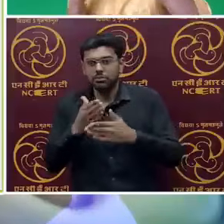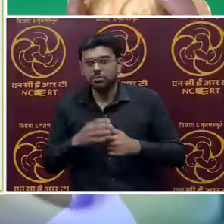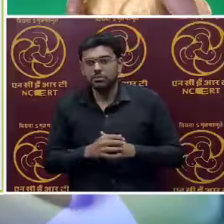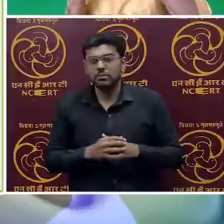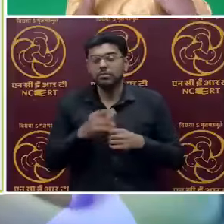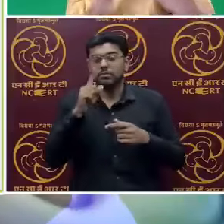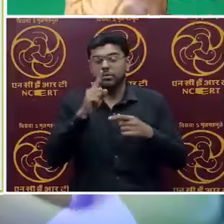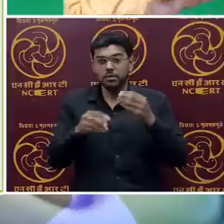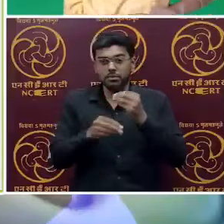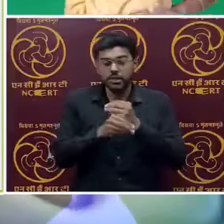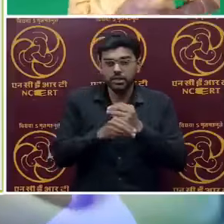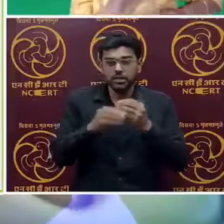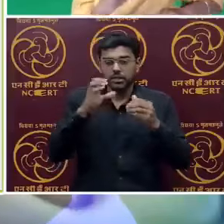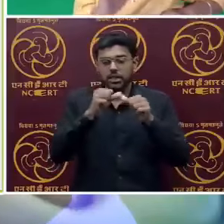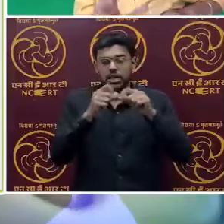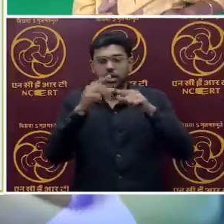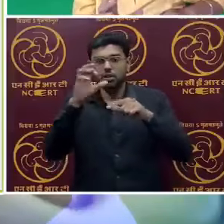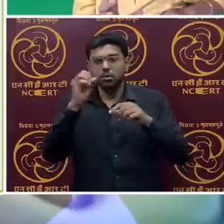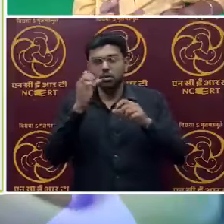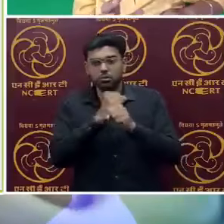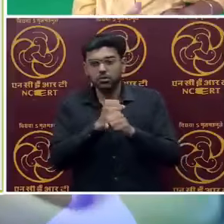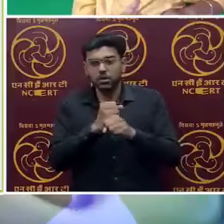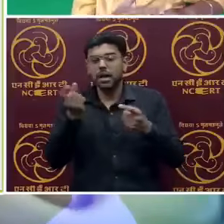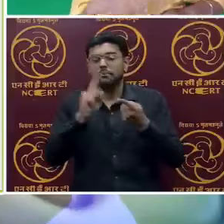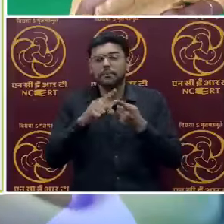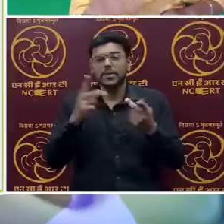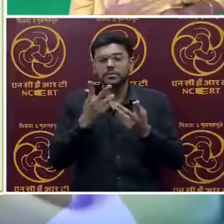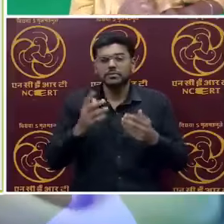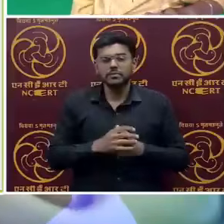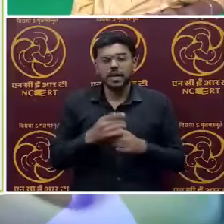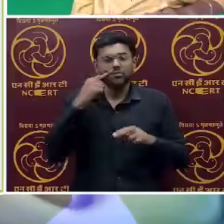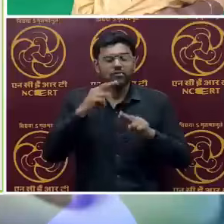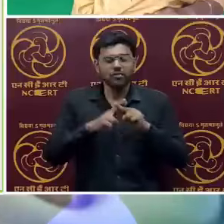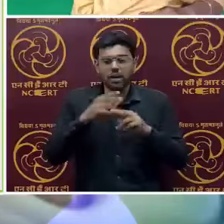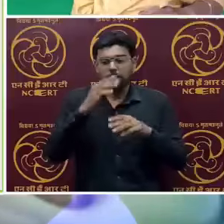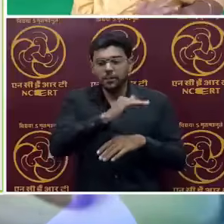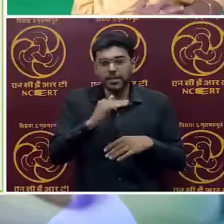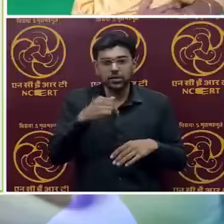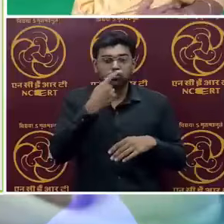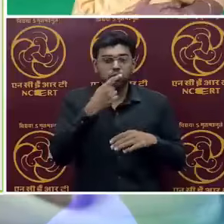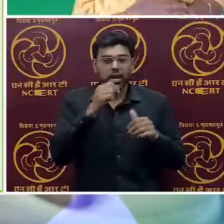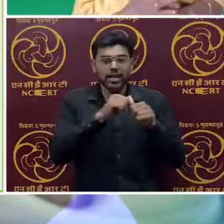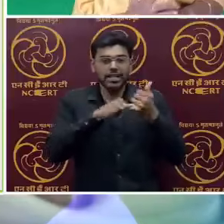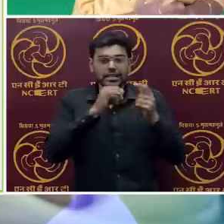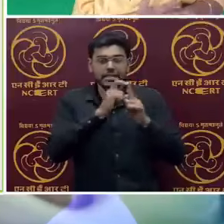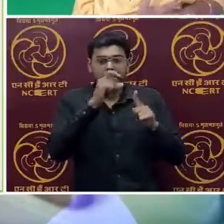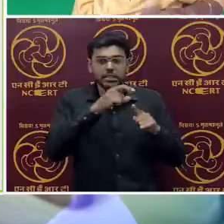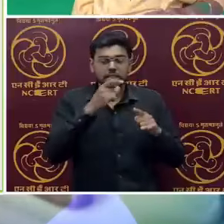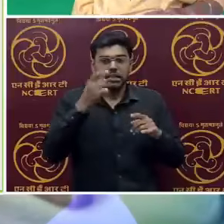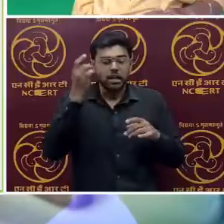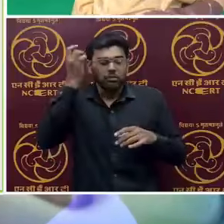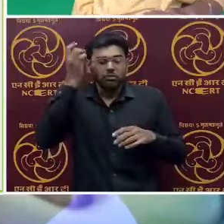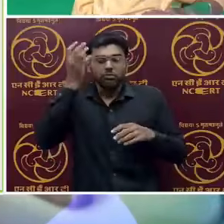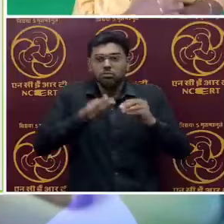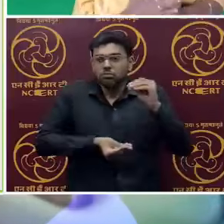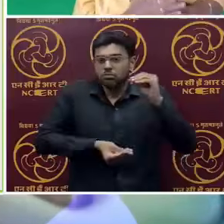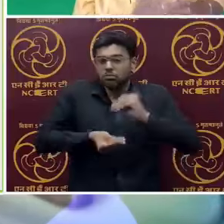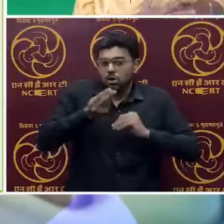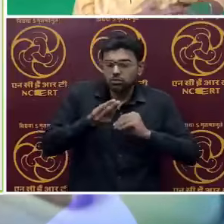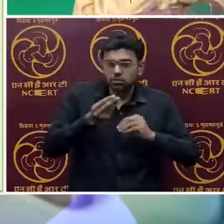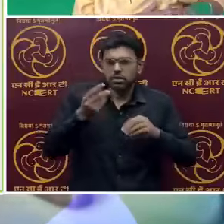and cataloged properly. So what will happen is that either a child with autism will be hypersensitive to